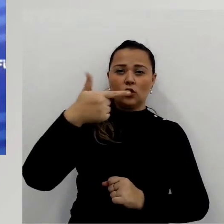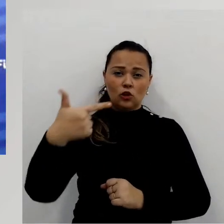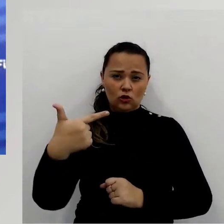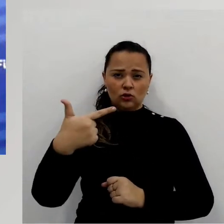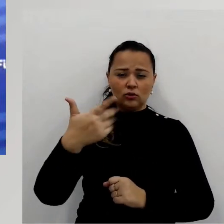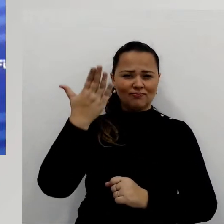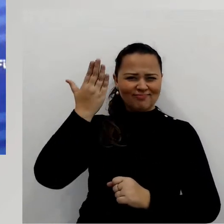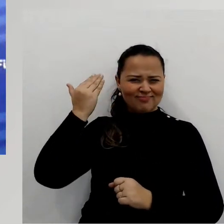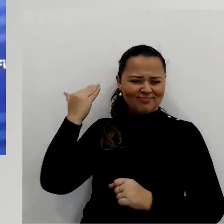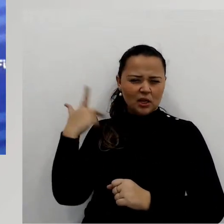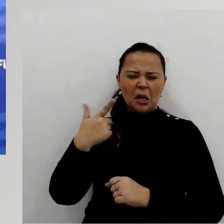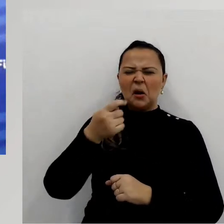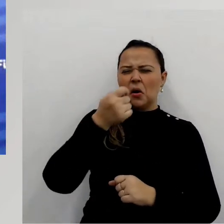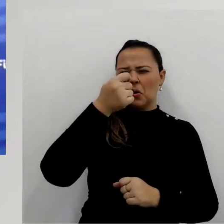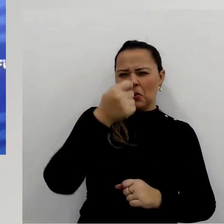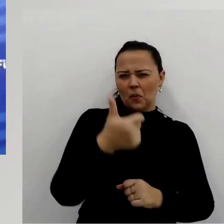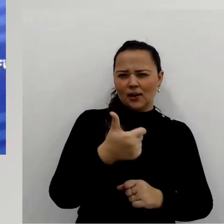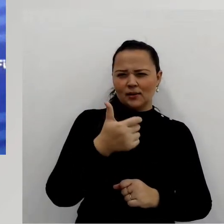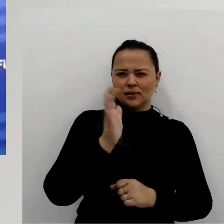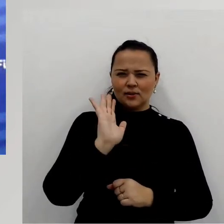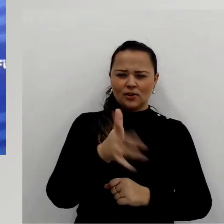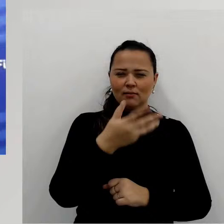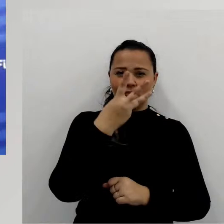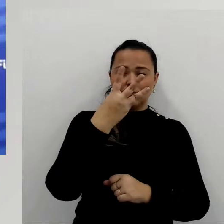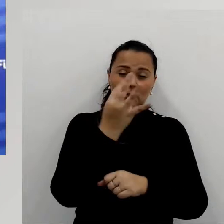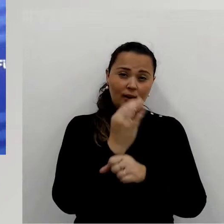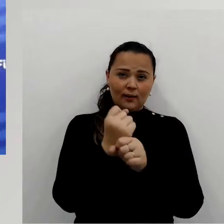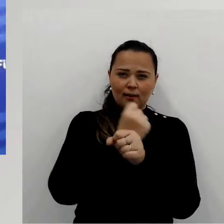in 1962, almost,